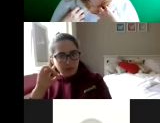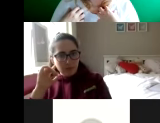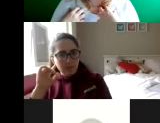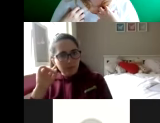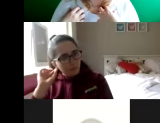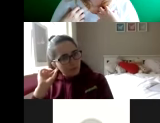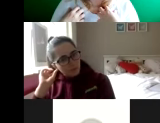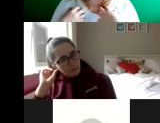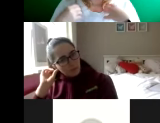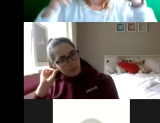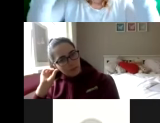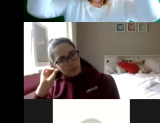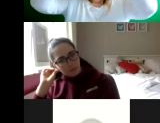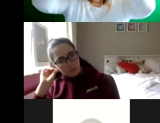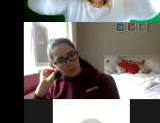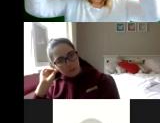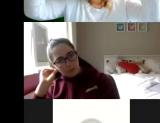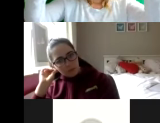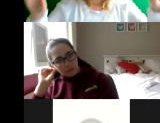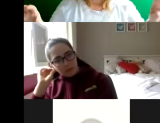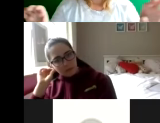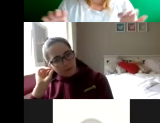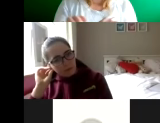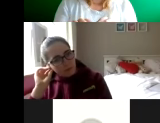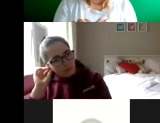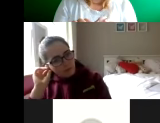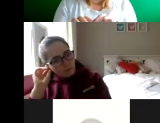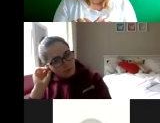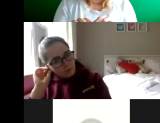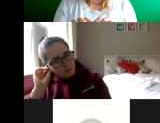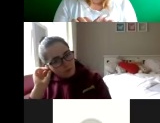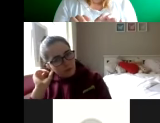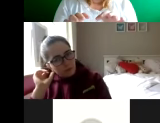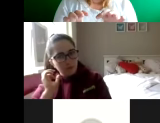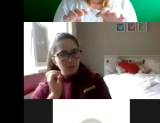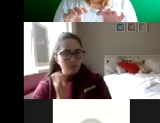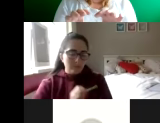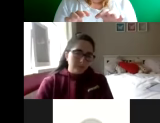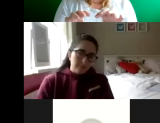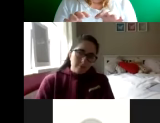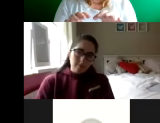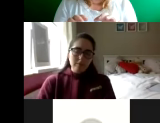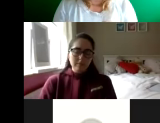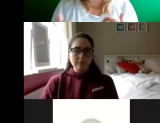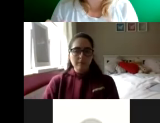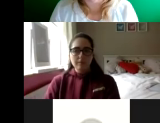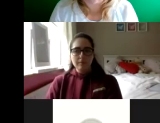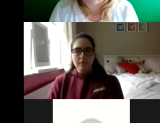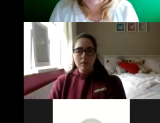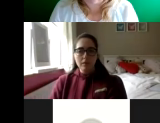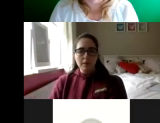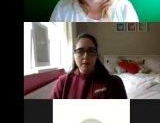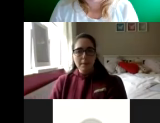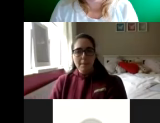you're supposed to interact, right? So that's sort of, it's a conceptual framing for an event. And then within that event, you have